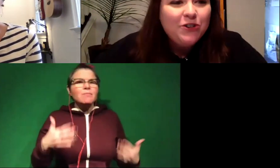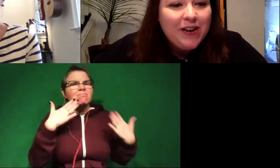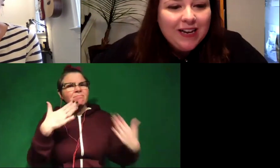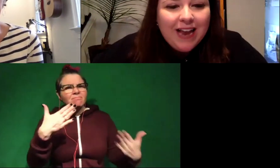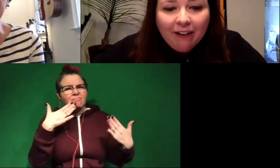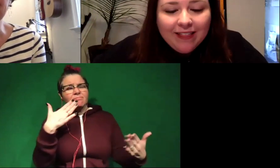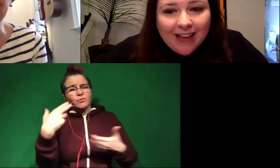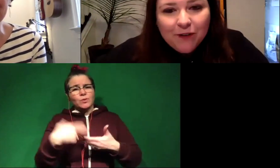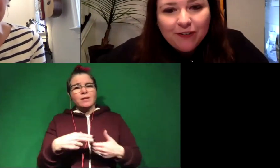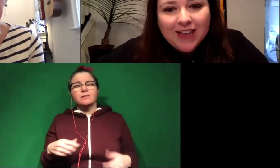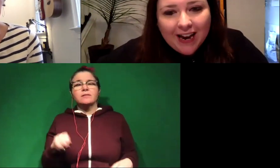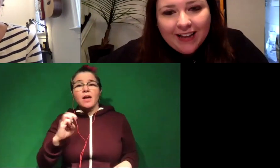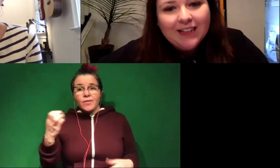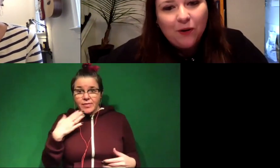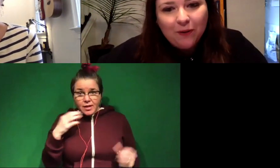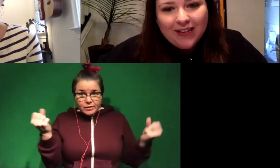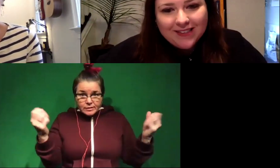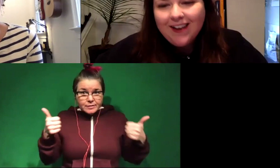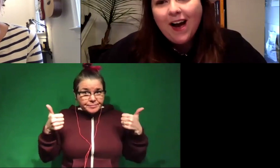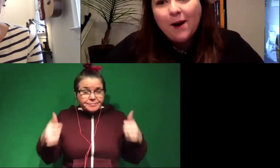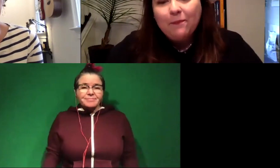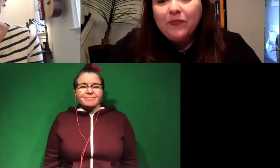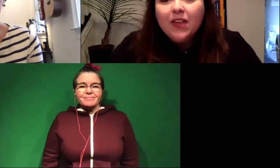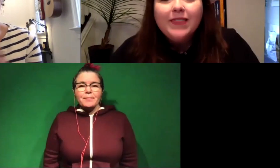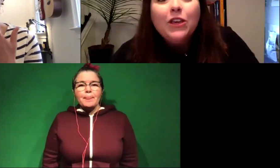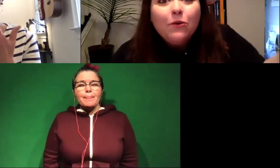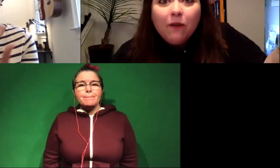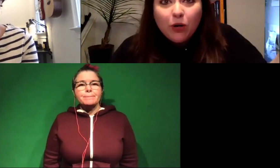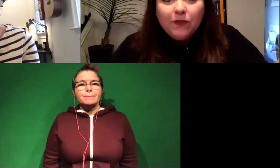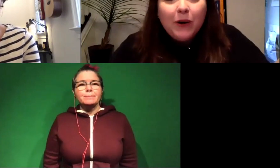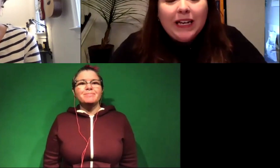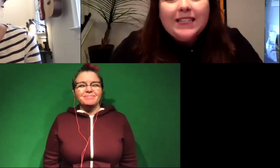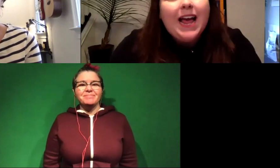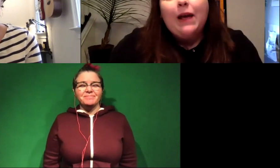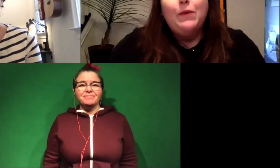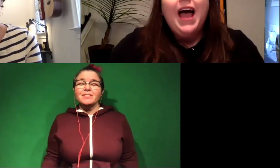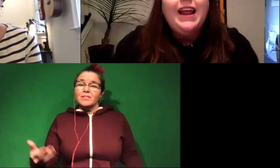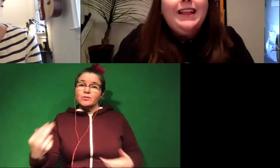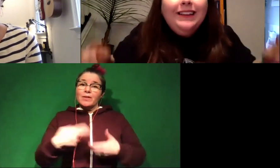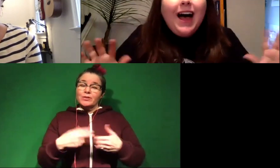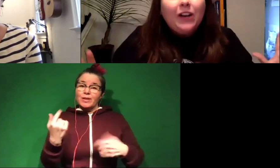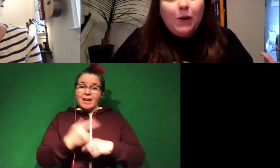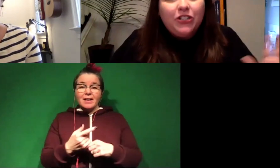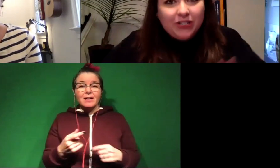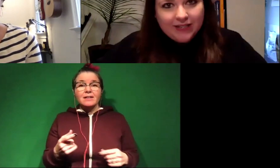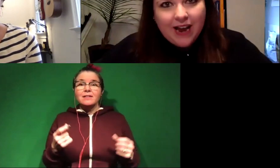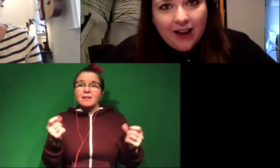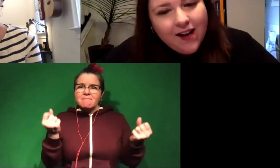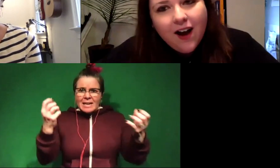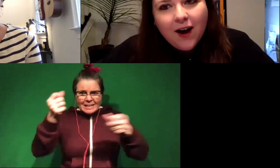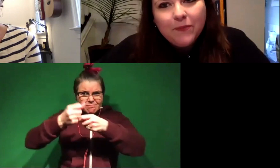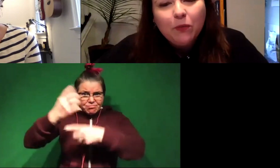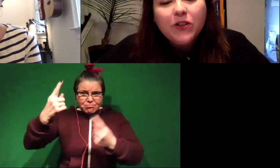much for joining us. Erin, thank you for signing as always. Thank you, of course, for joining us today. We had a lot of questions